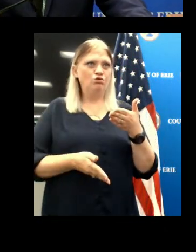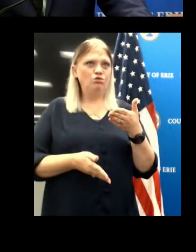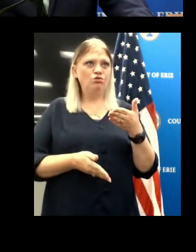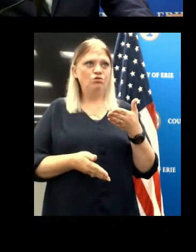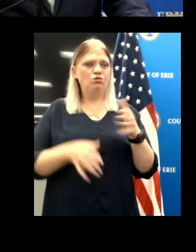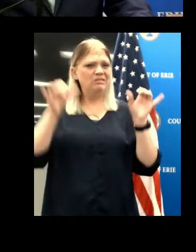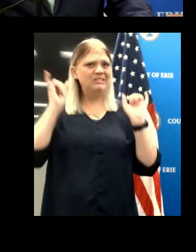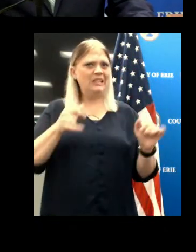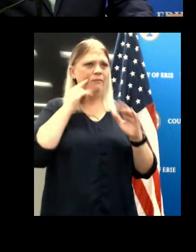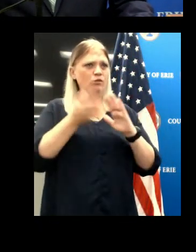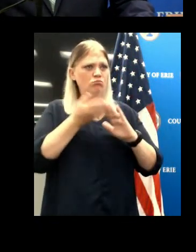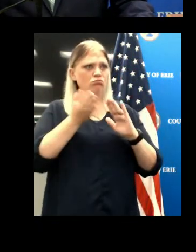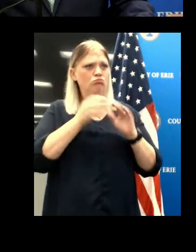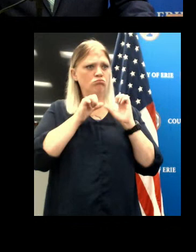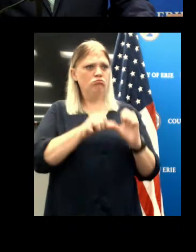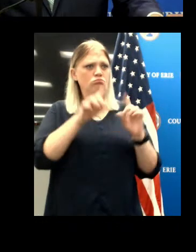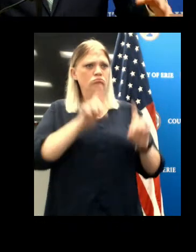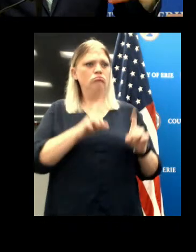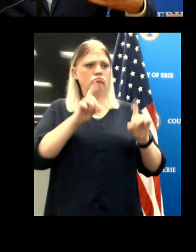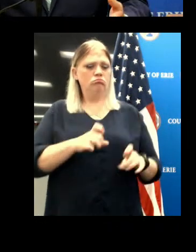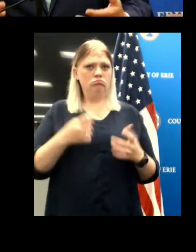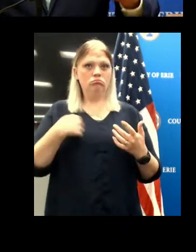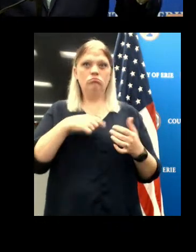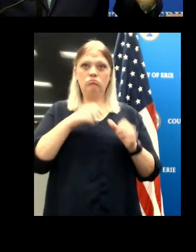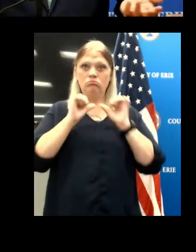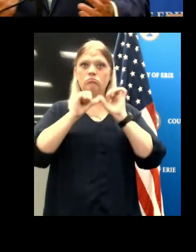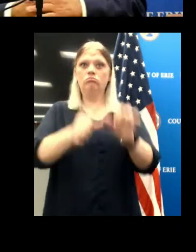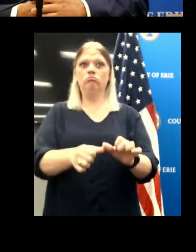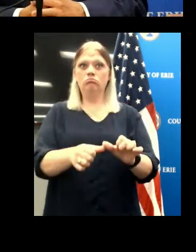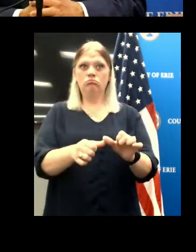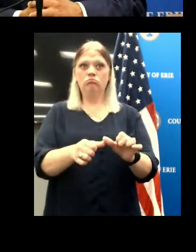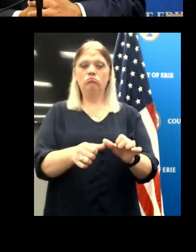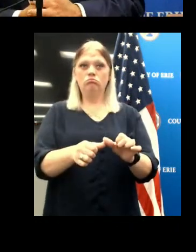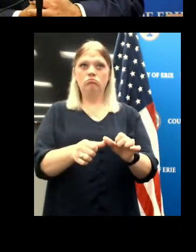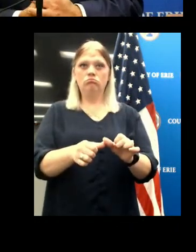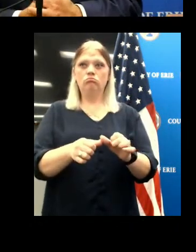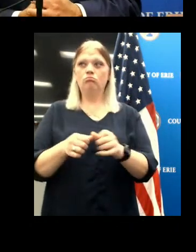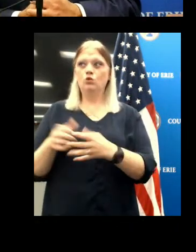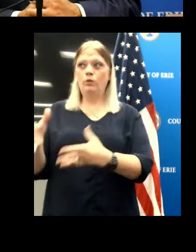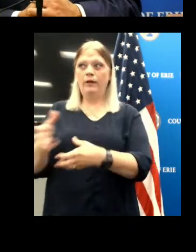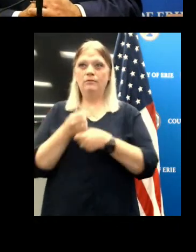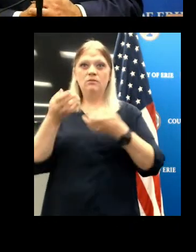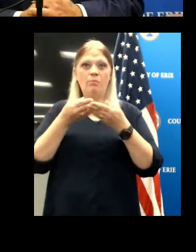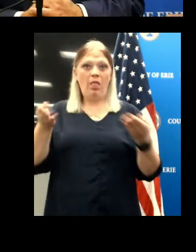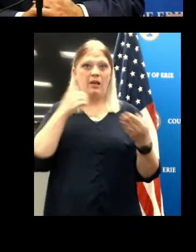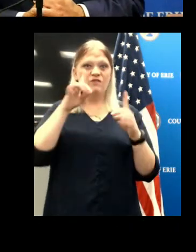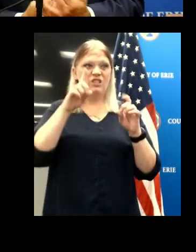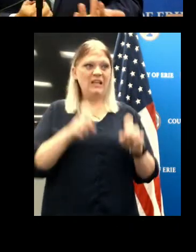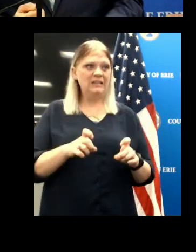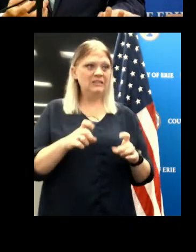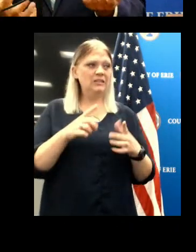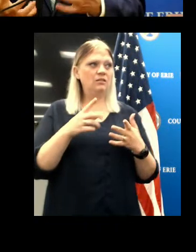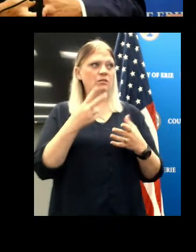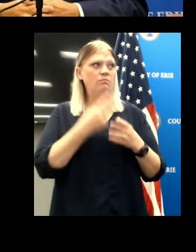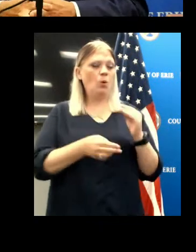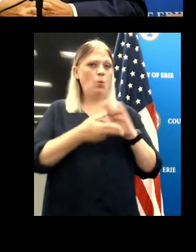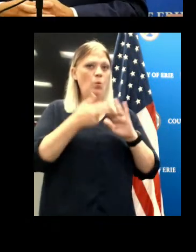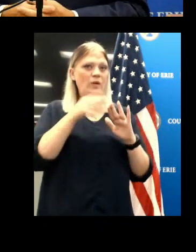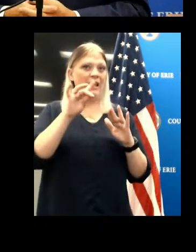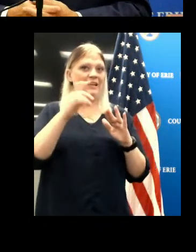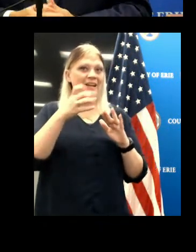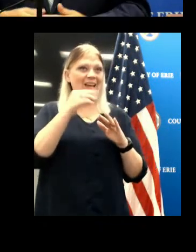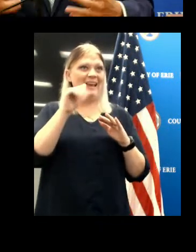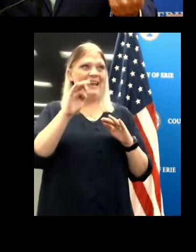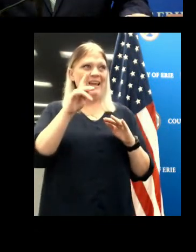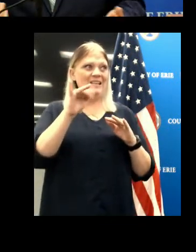our operation for testing. We are continuing to obtain supplies for testing, both the diagnostic test and the